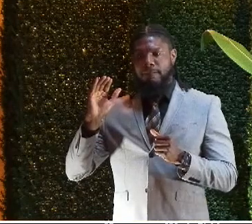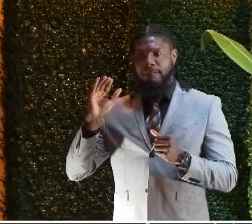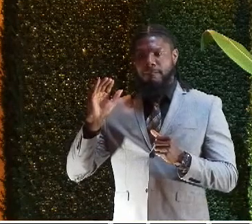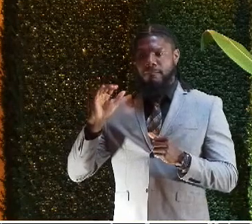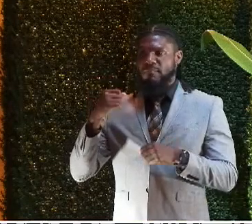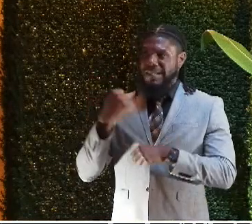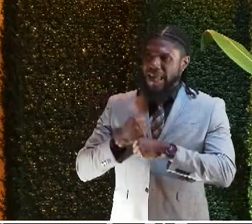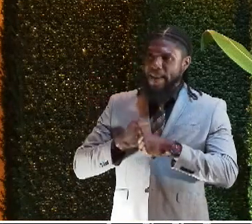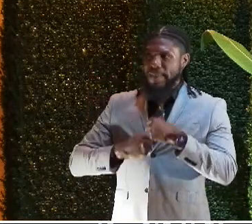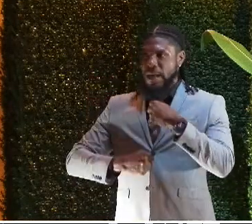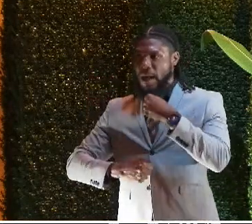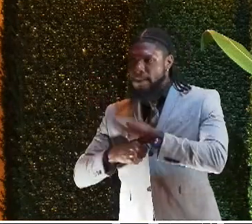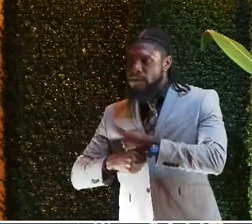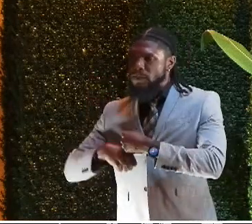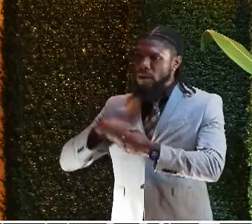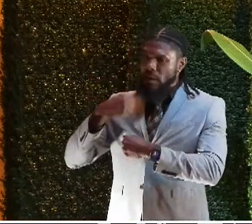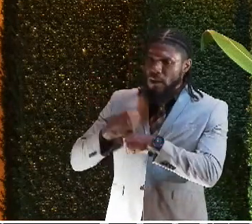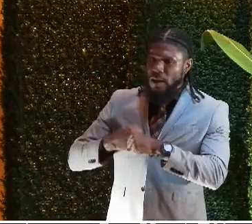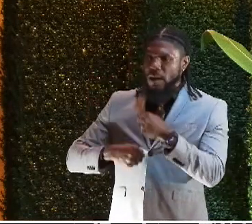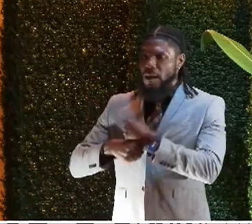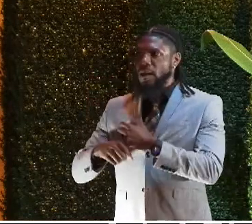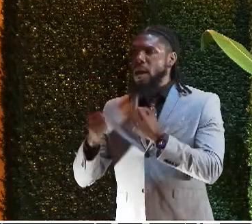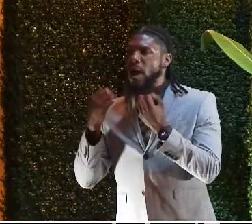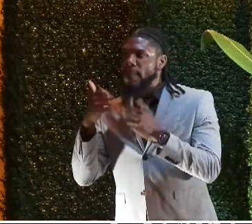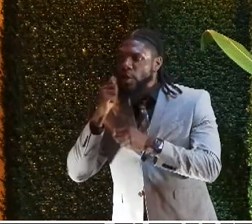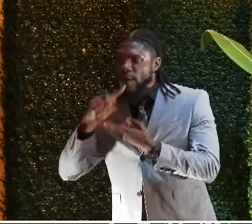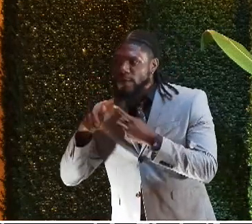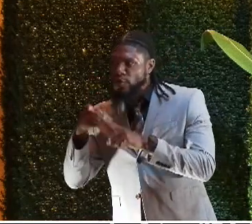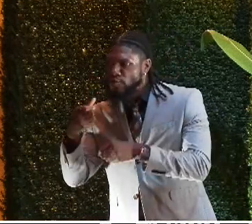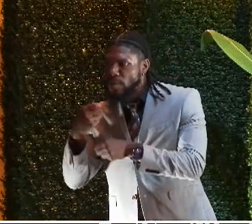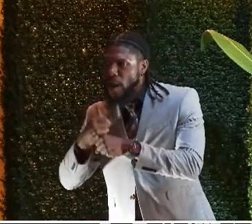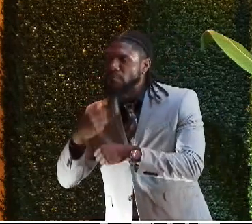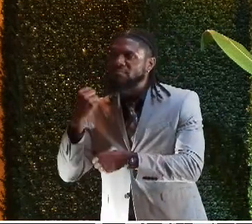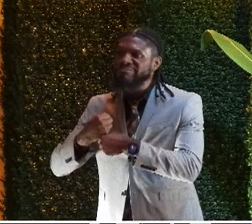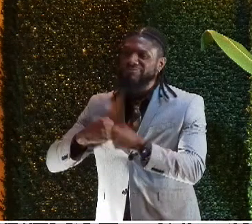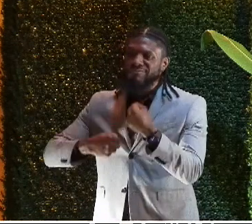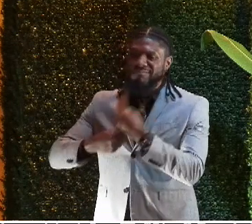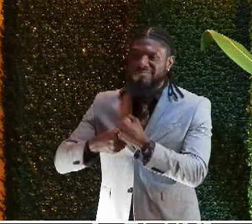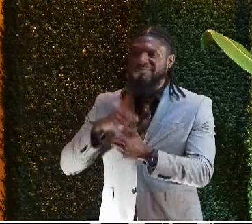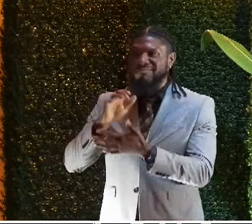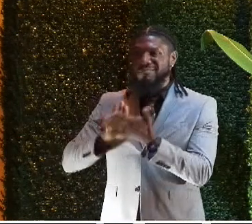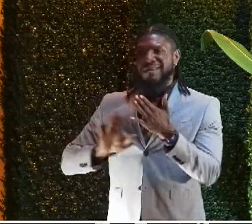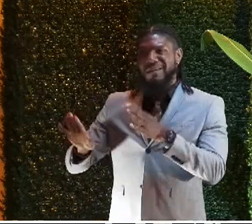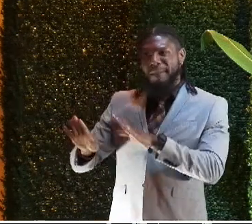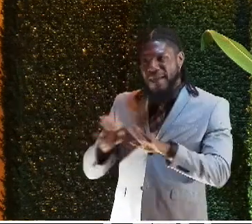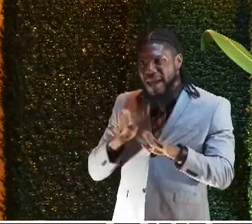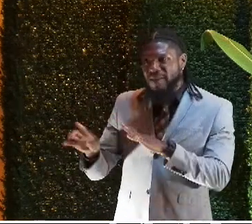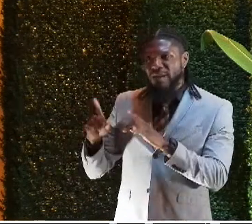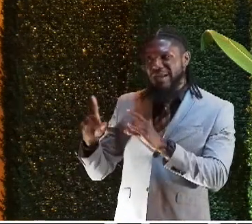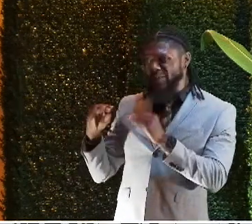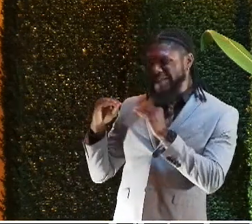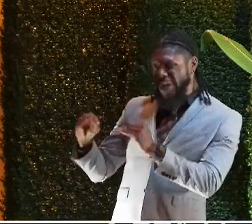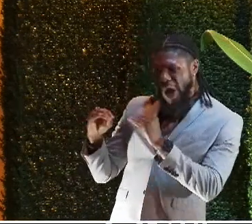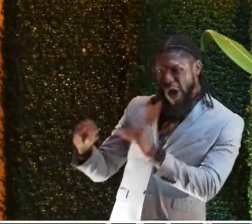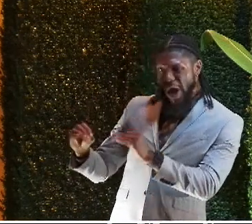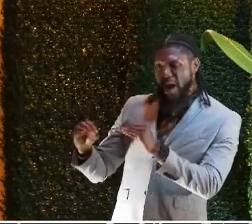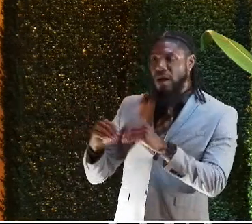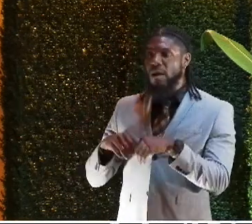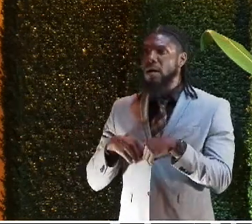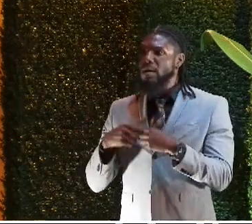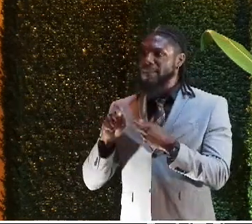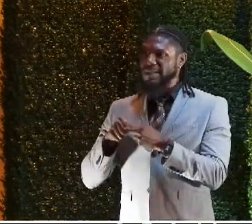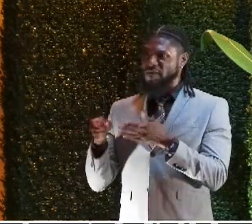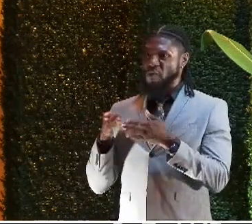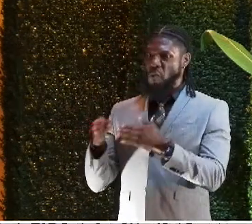given dap, how many girlfriends you got, this and that, to behave and treat women a certain way. And it wasn't until